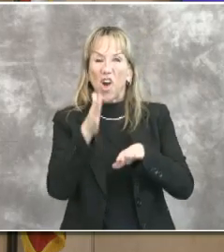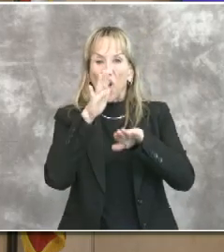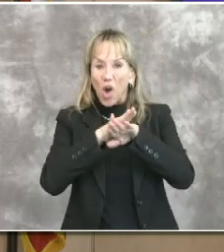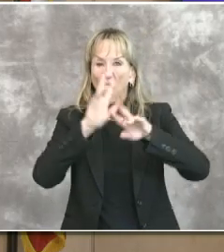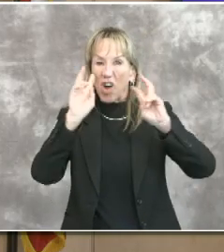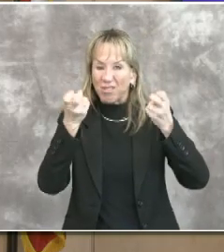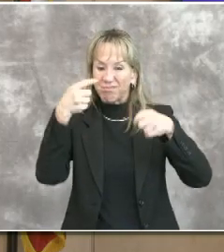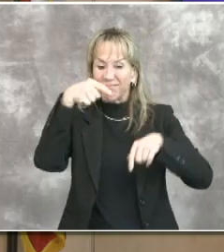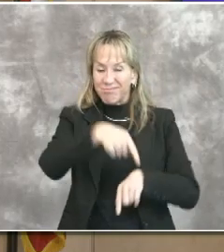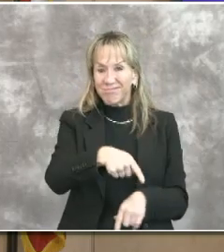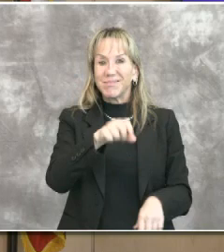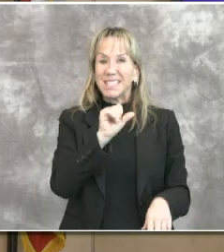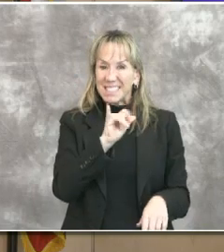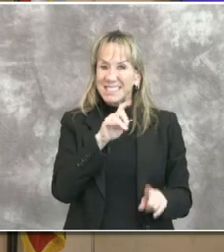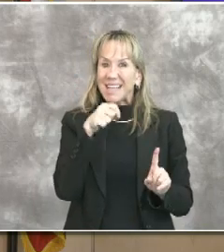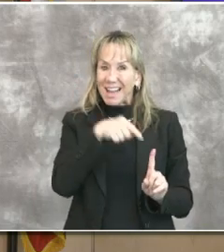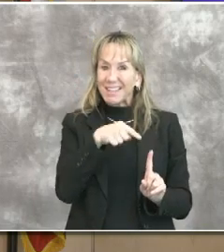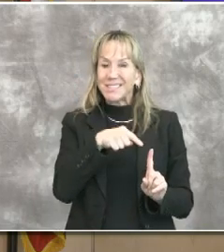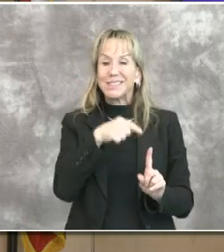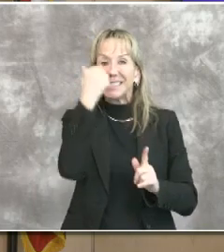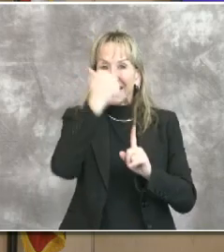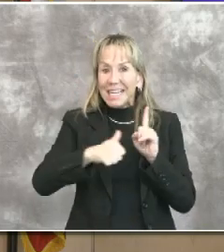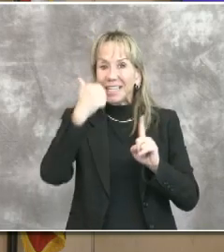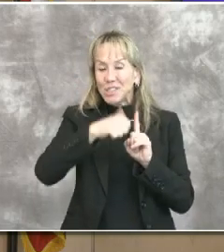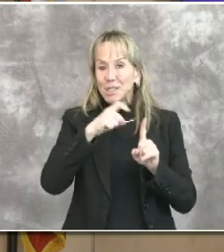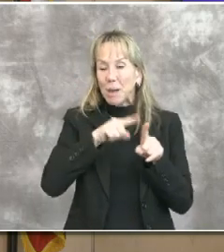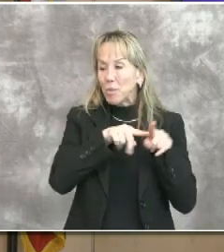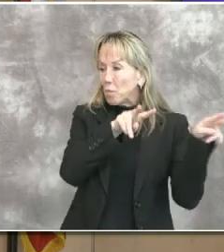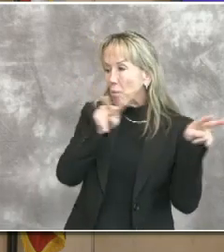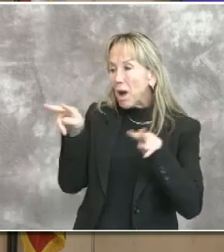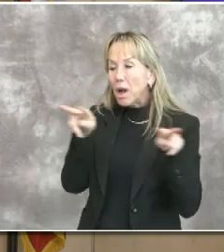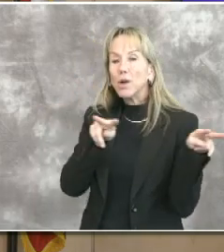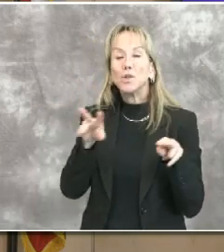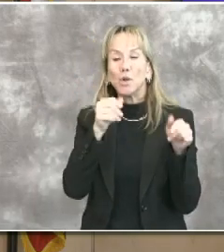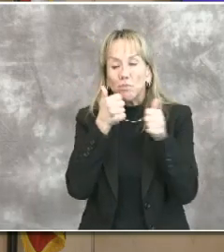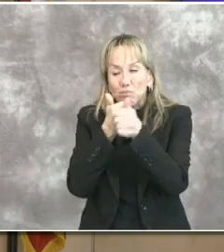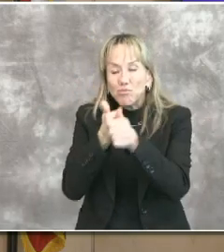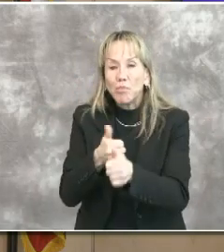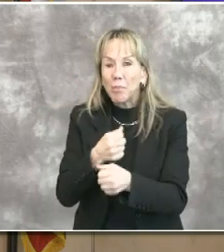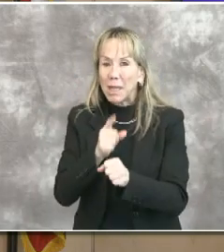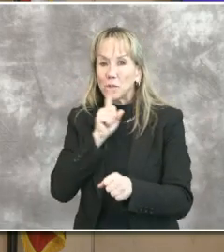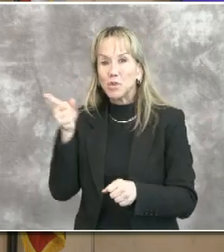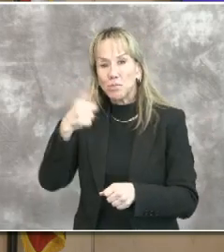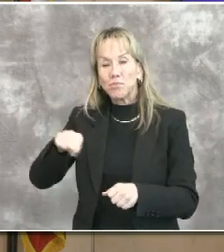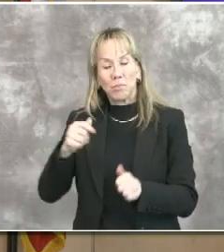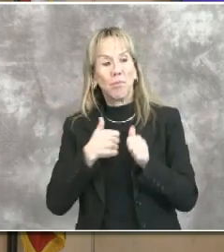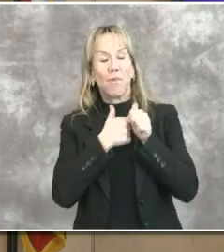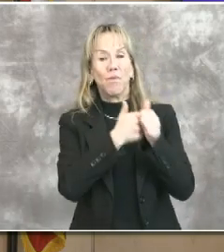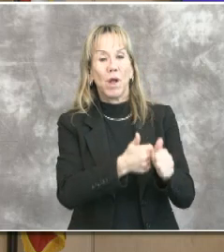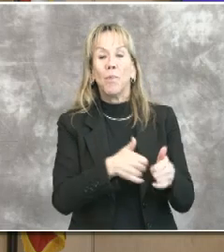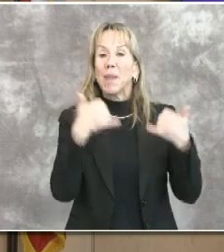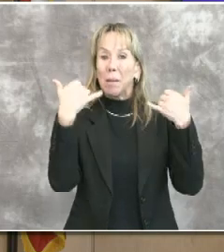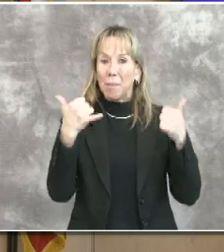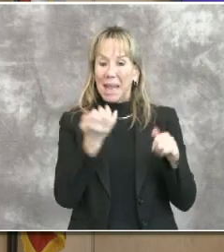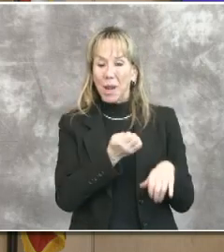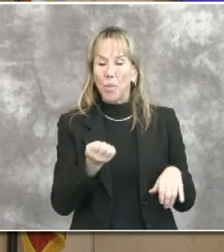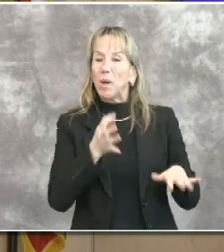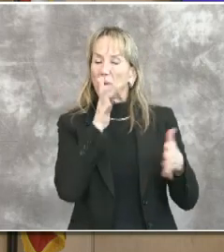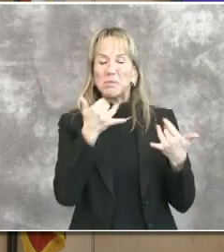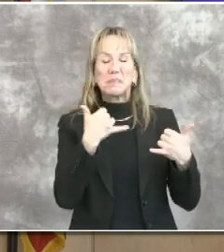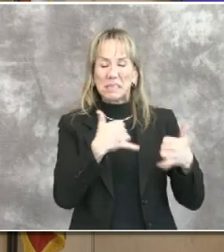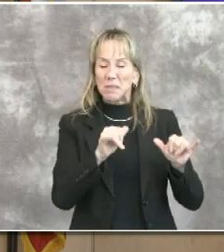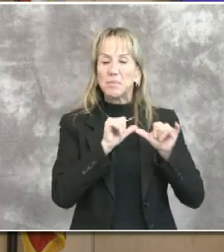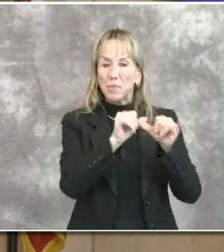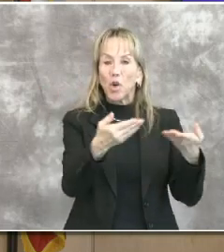met, somebody on hand at each of these locations to monitor and track compliance. Play equipment will remain closed, recreation centers will